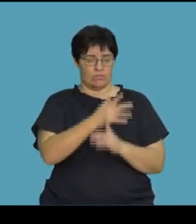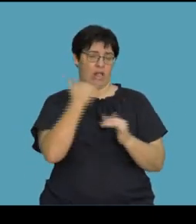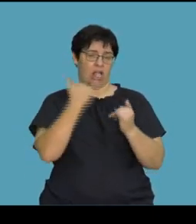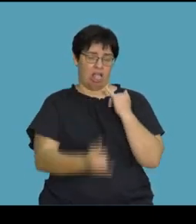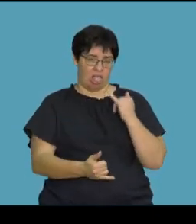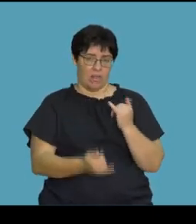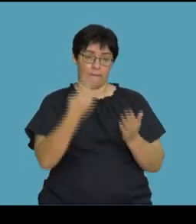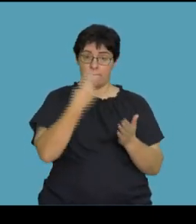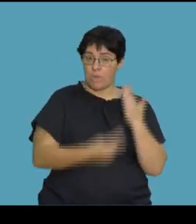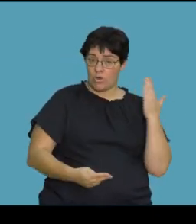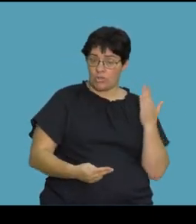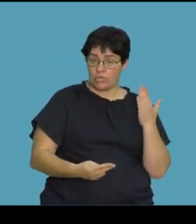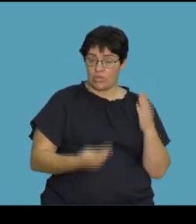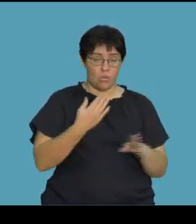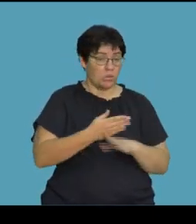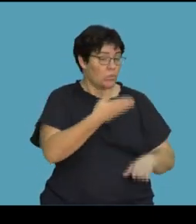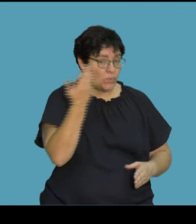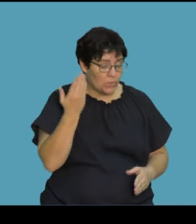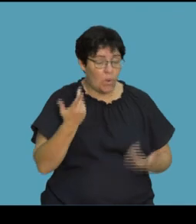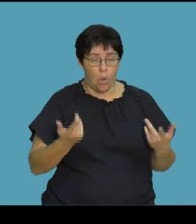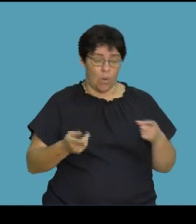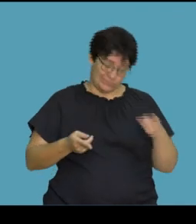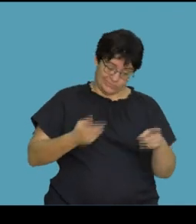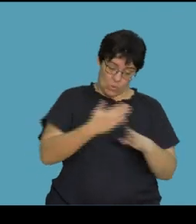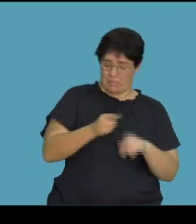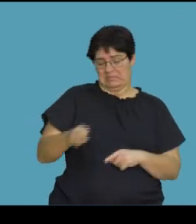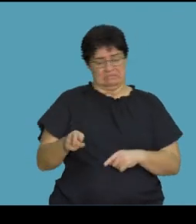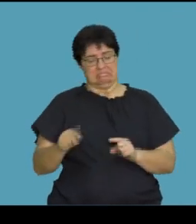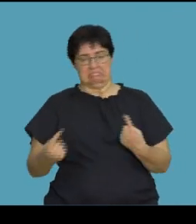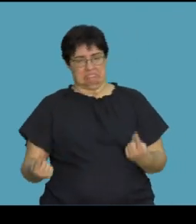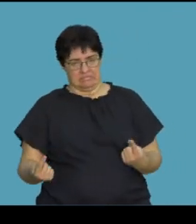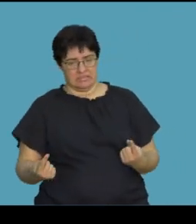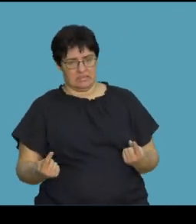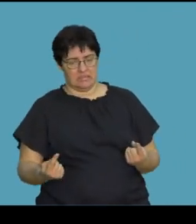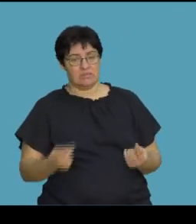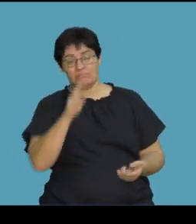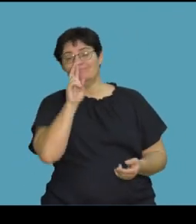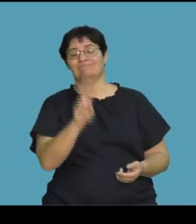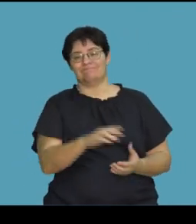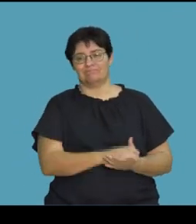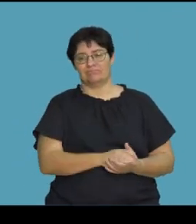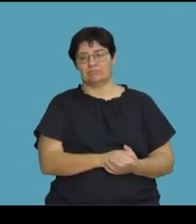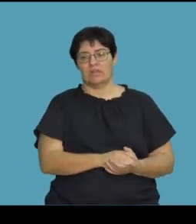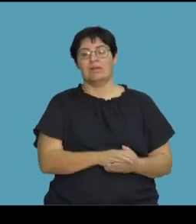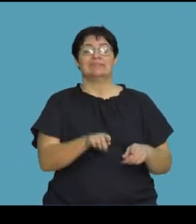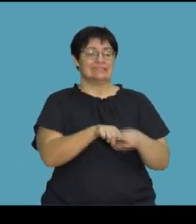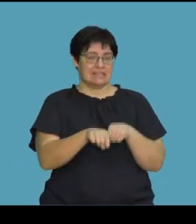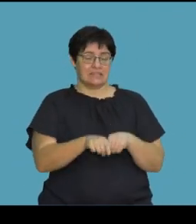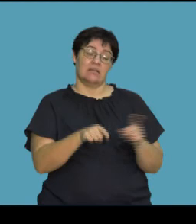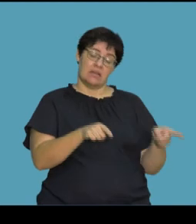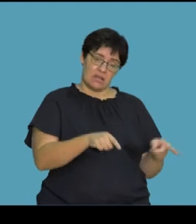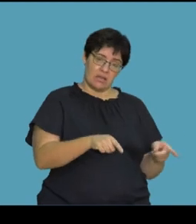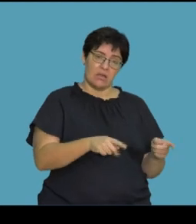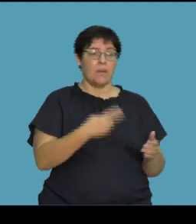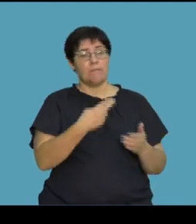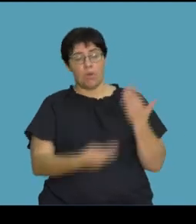not work, or both of them will not work, or one of them, right? Or both of them will work. So it's either one does not